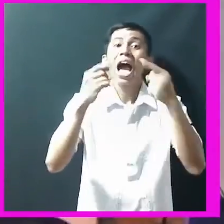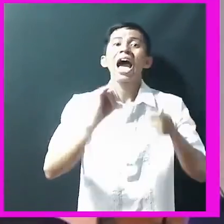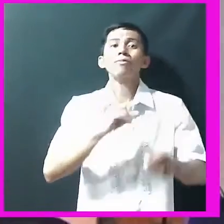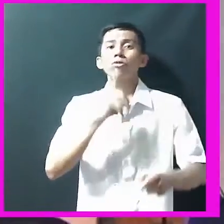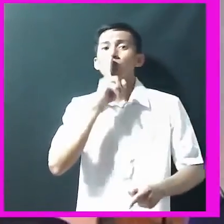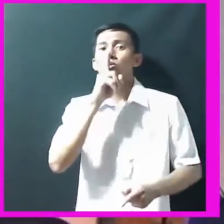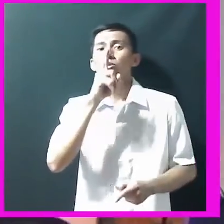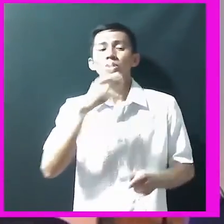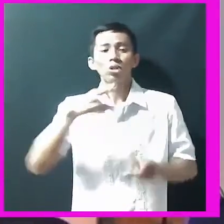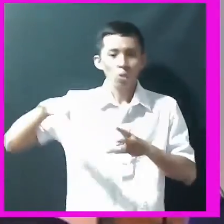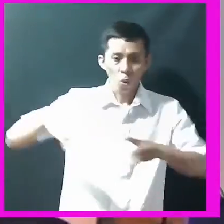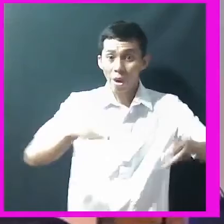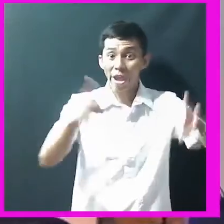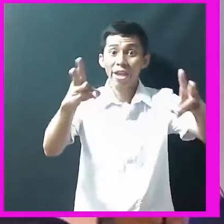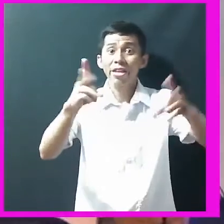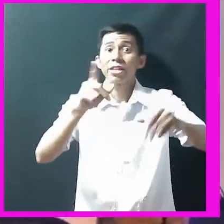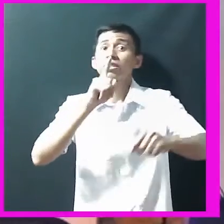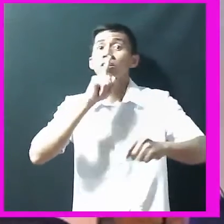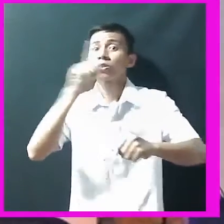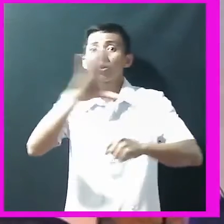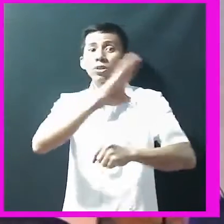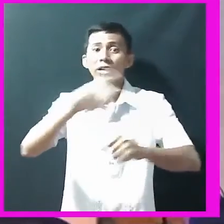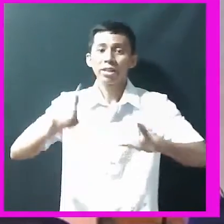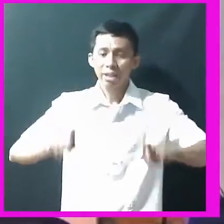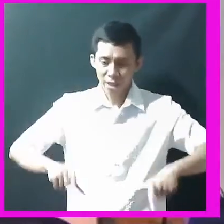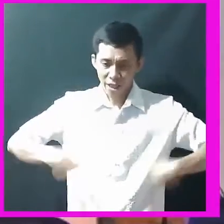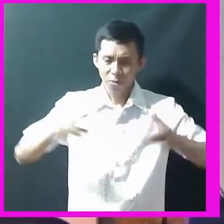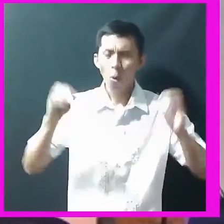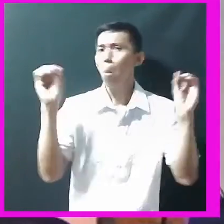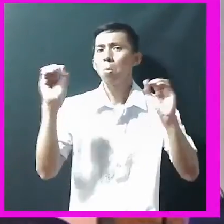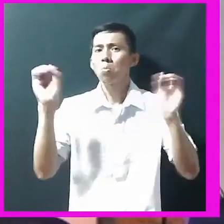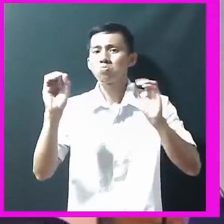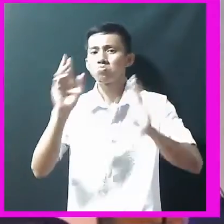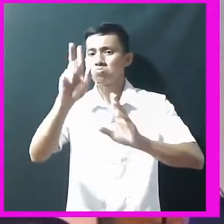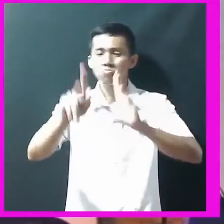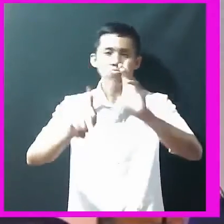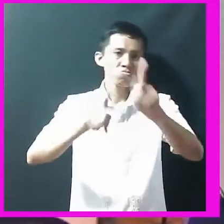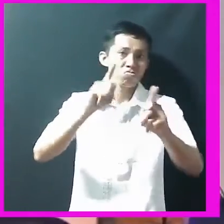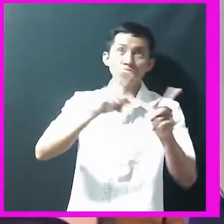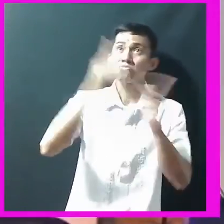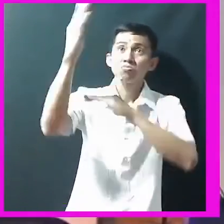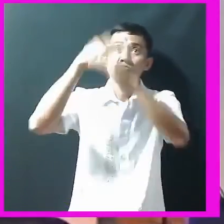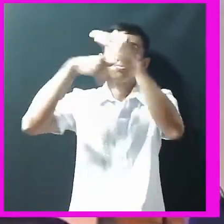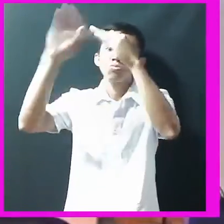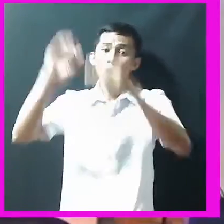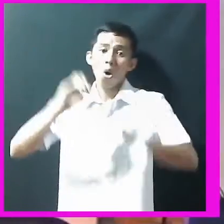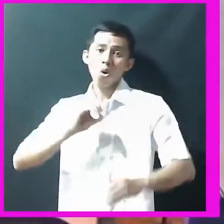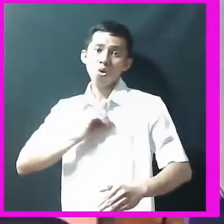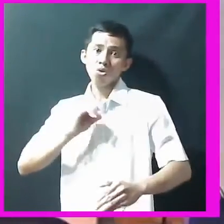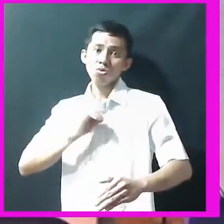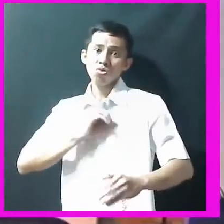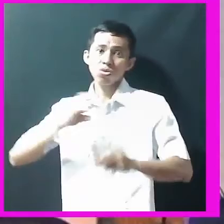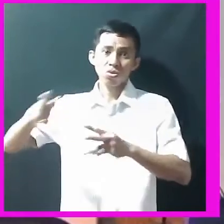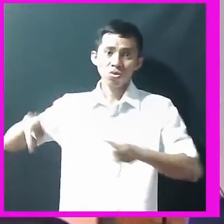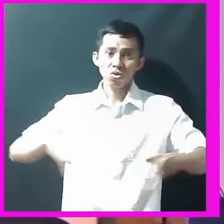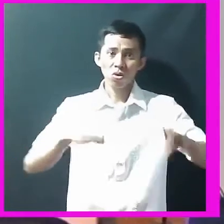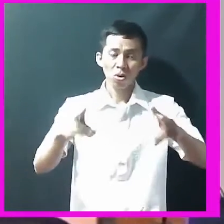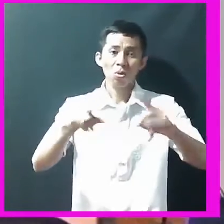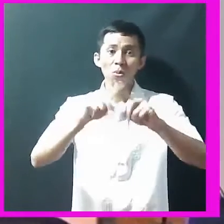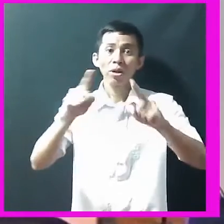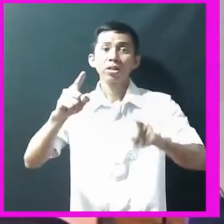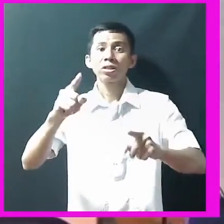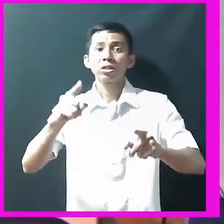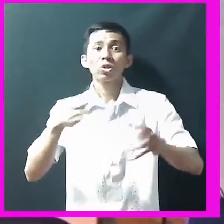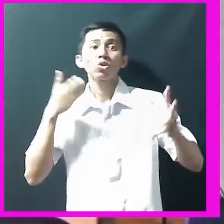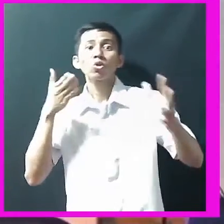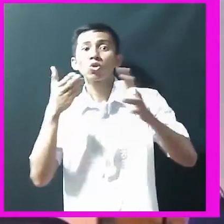No man cometh unto the Father but by me. Jesus Christ is the truth. So he came to bear